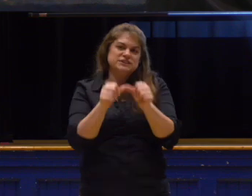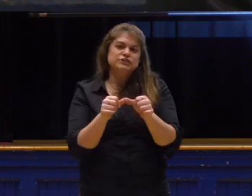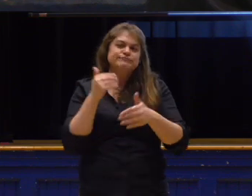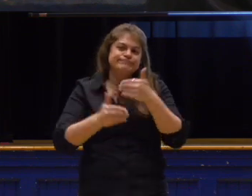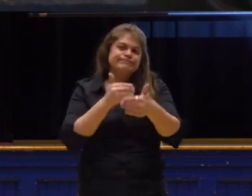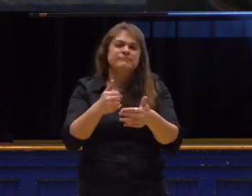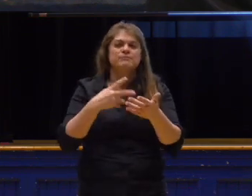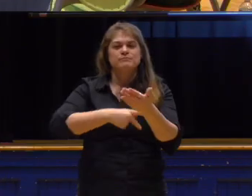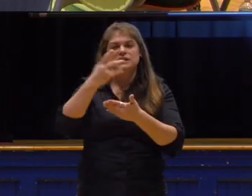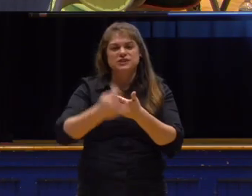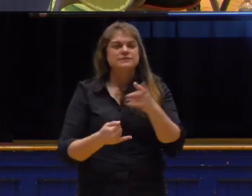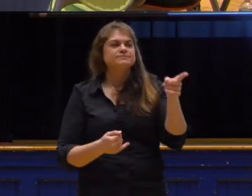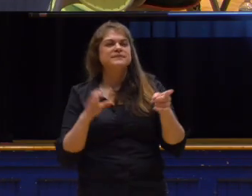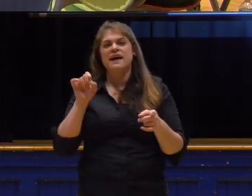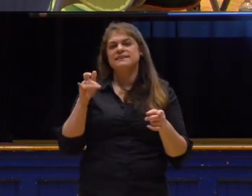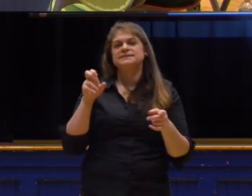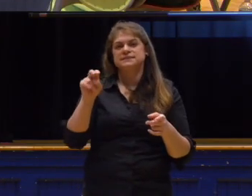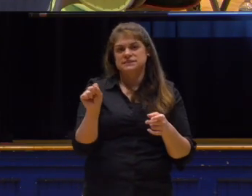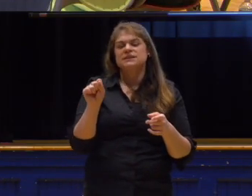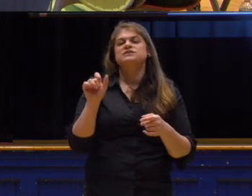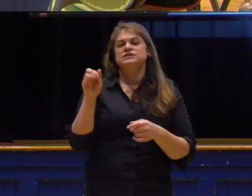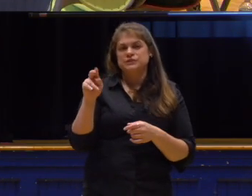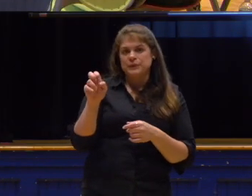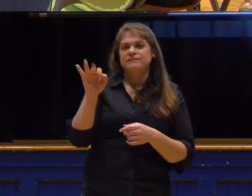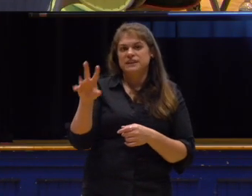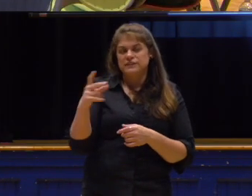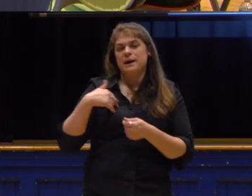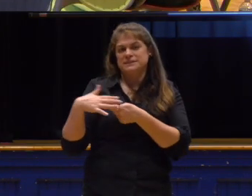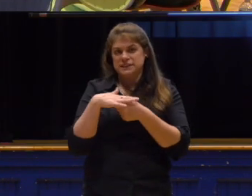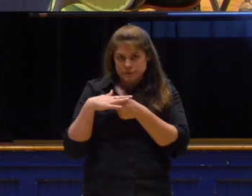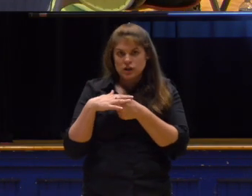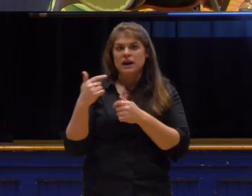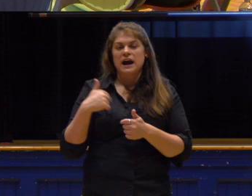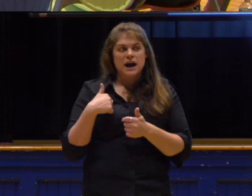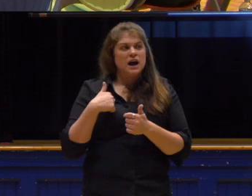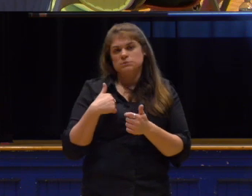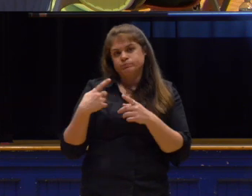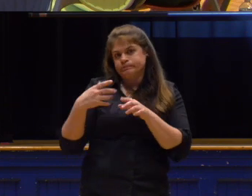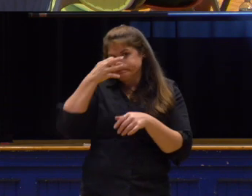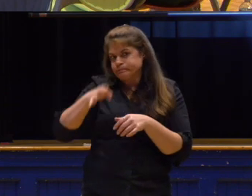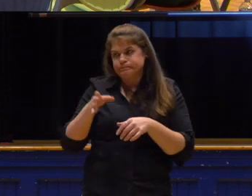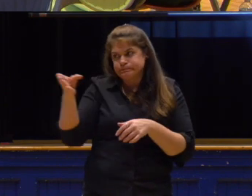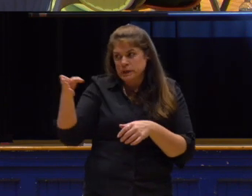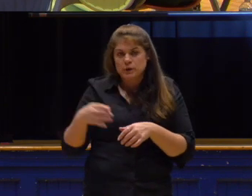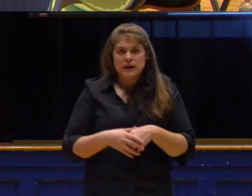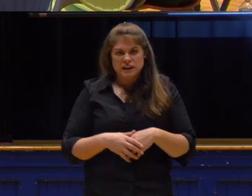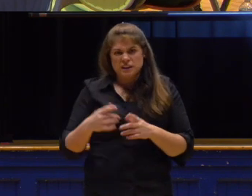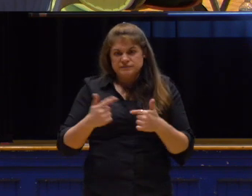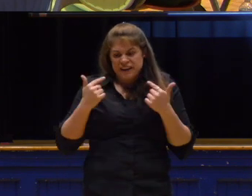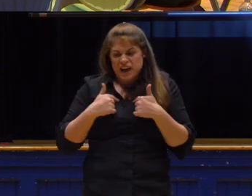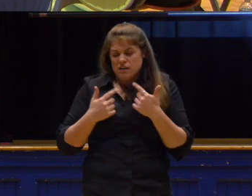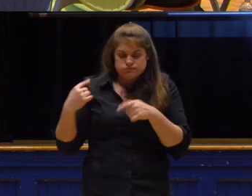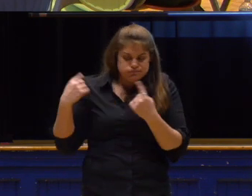So, I'm Allison Stonefield. I'm a neighborhood resident. I live in Cozy Corner, just a couple blocks away, and have for